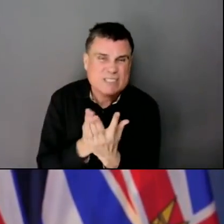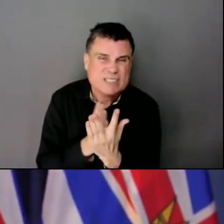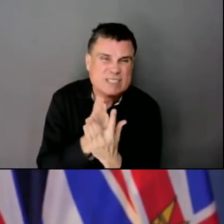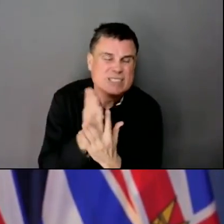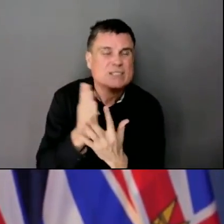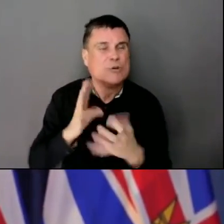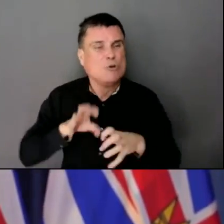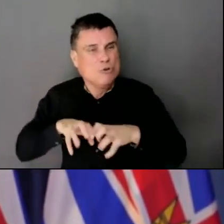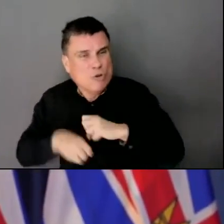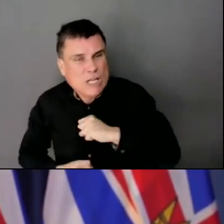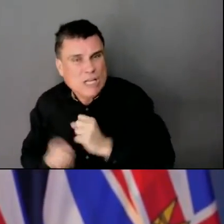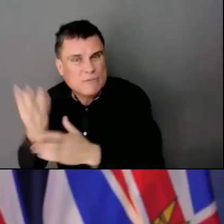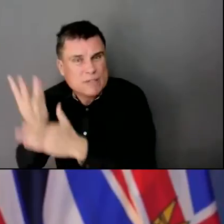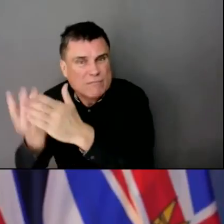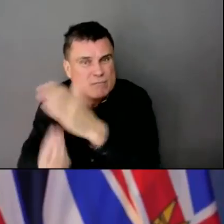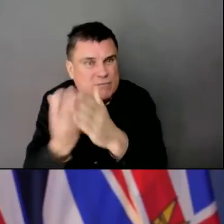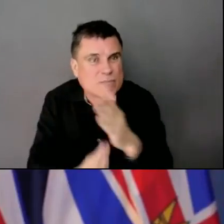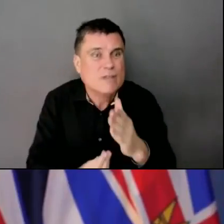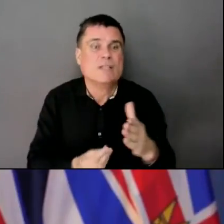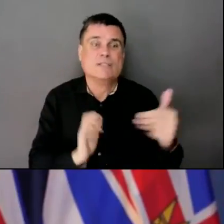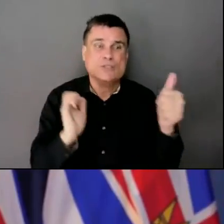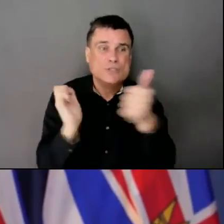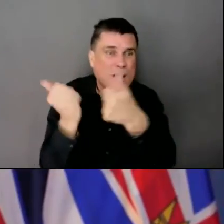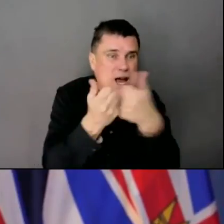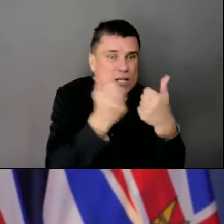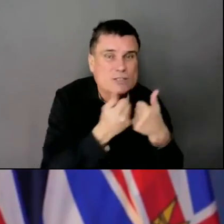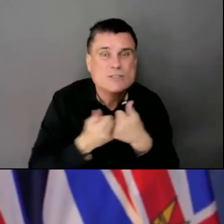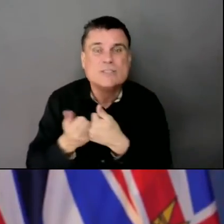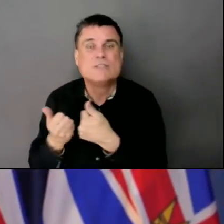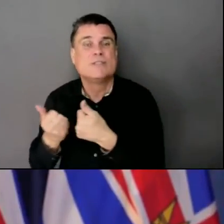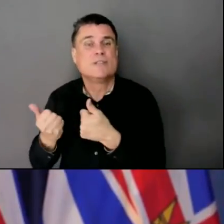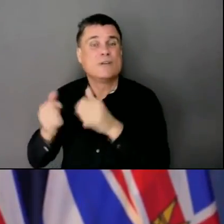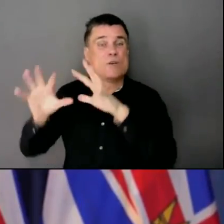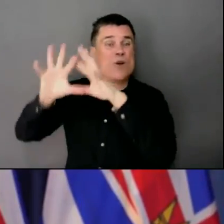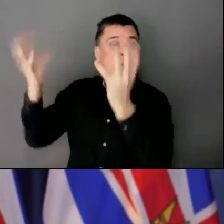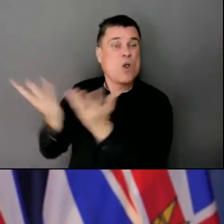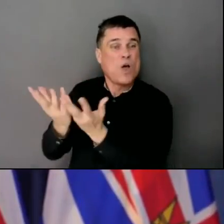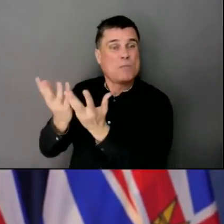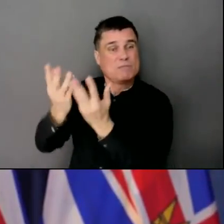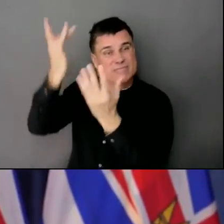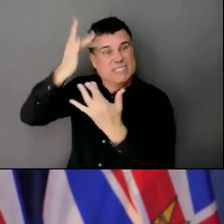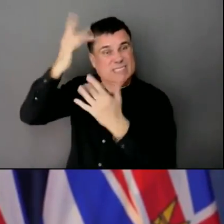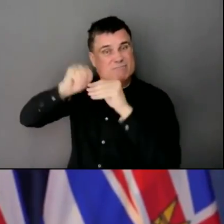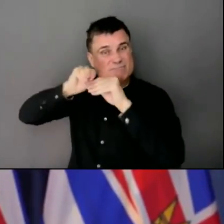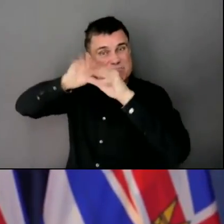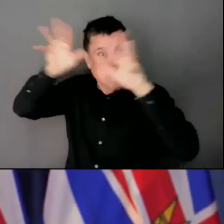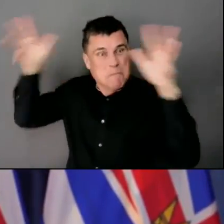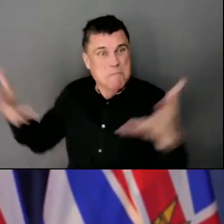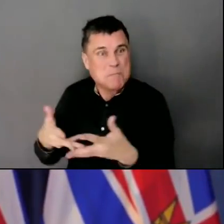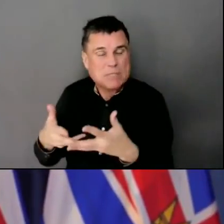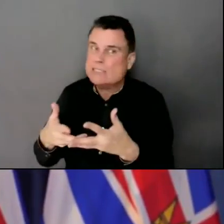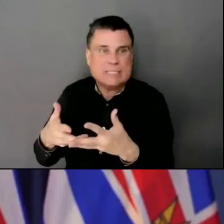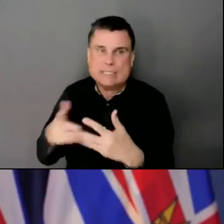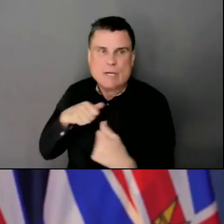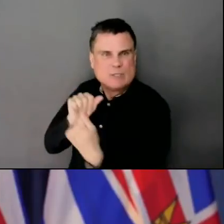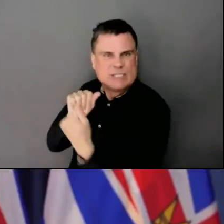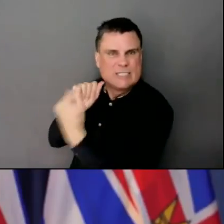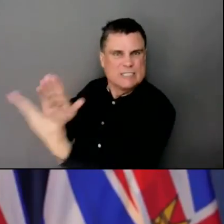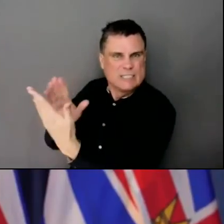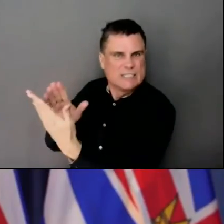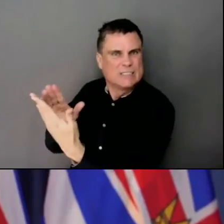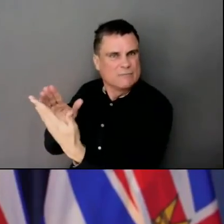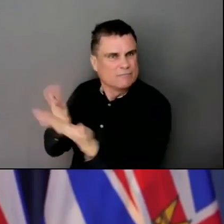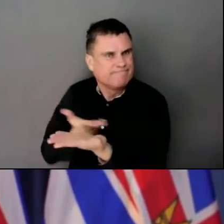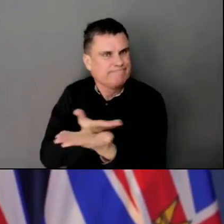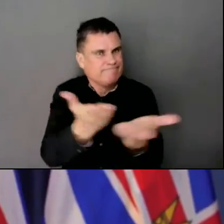as we've met a global pandemic head on, together, focused on making sure that we're keeping our most vulnerable citizens safe,